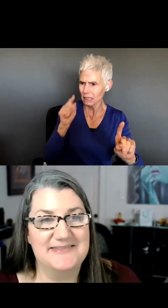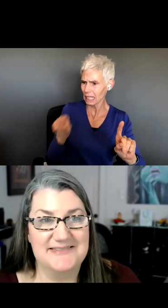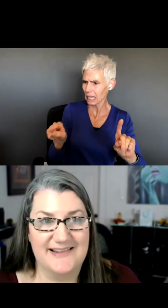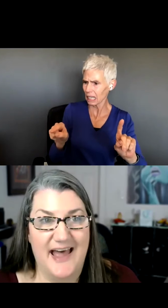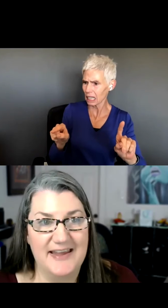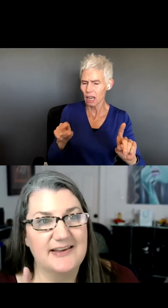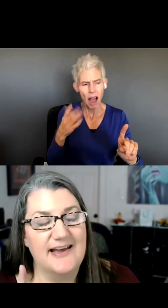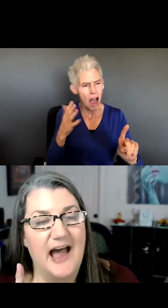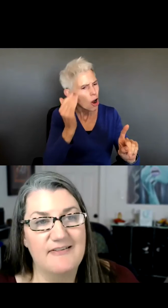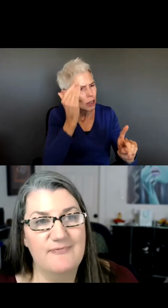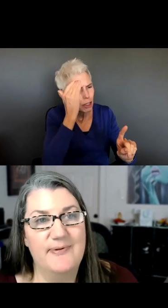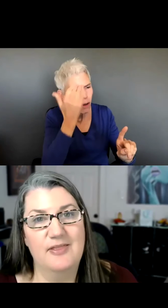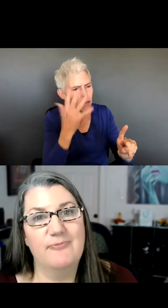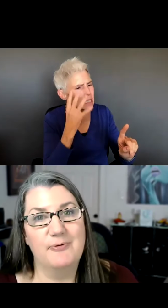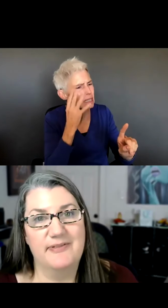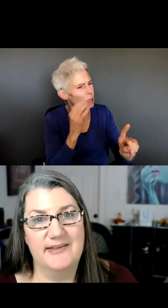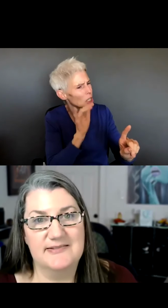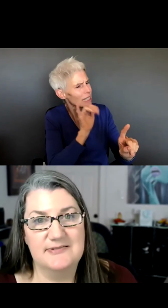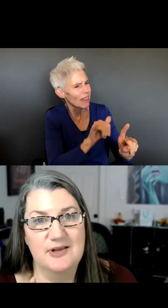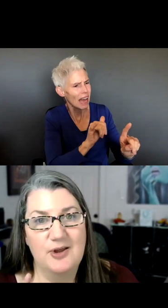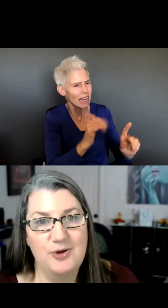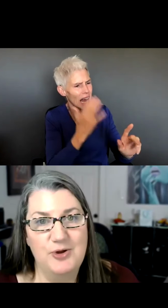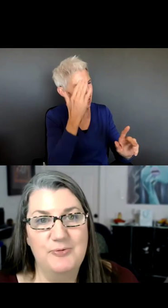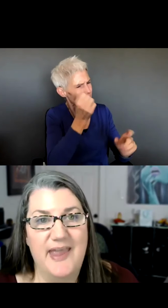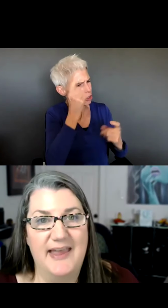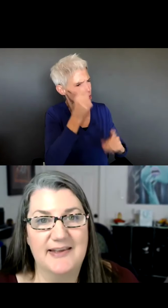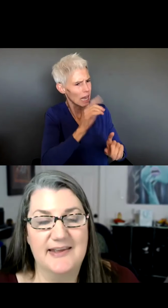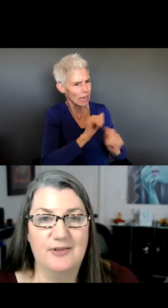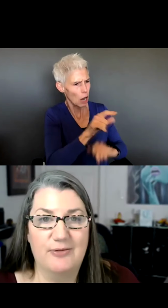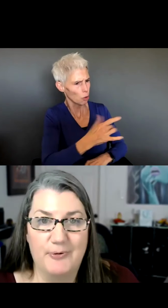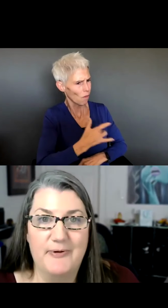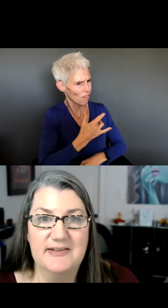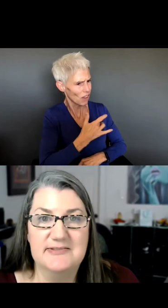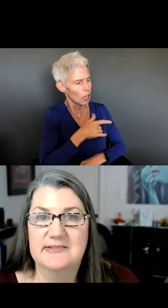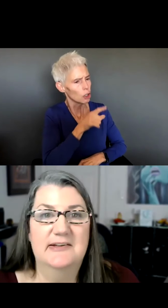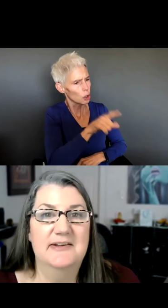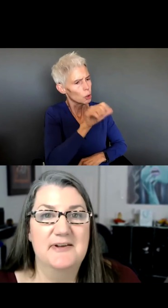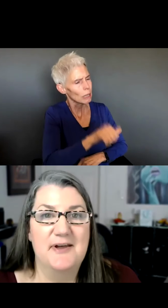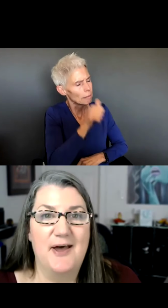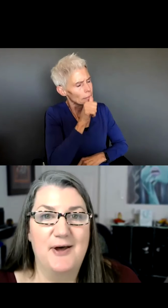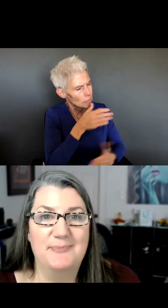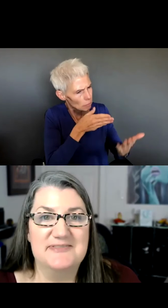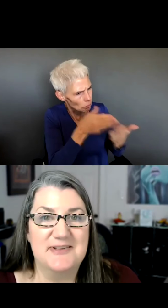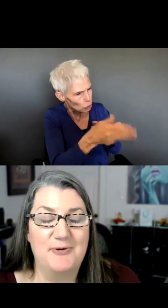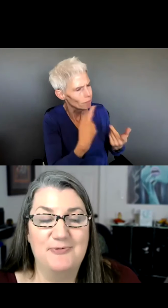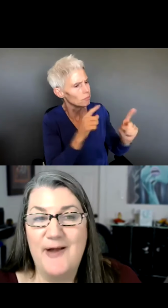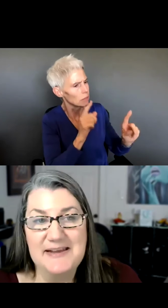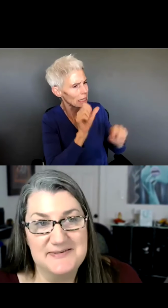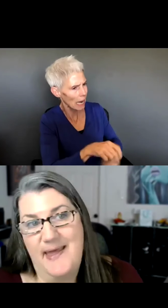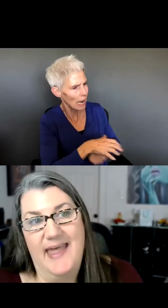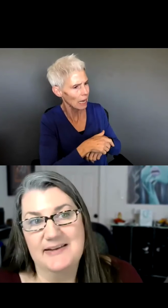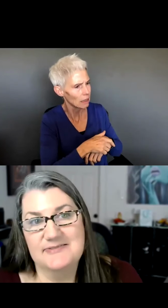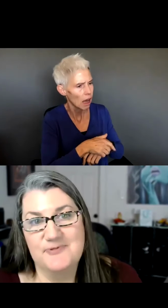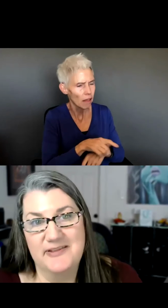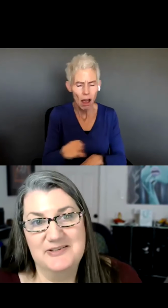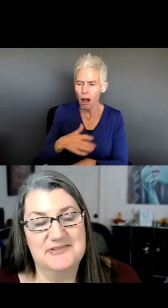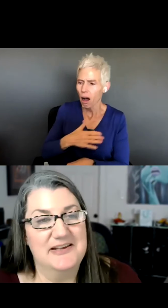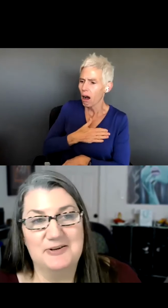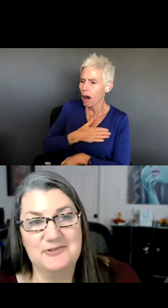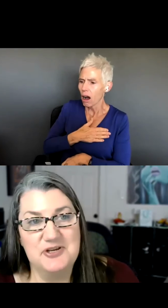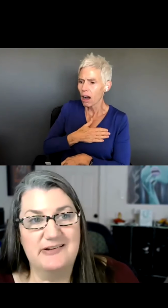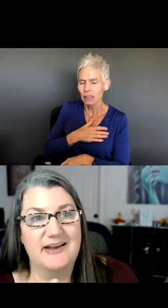what this is like. I have been through this. You can get through it. So great debate.